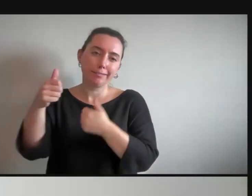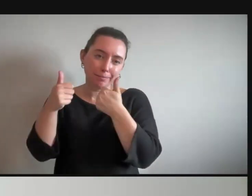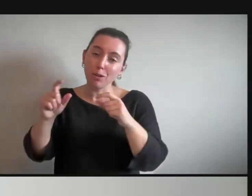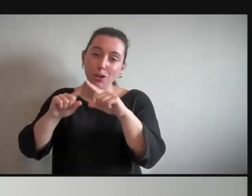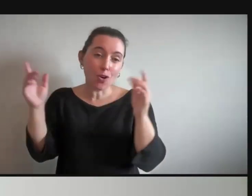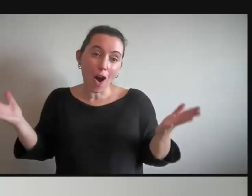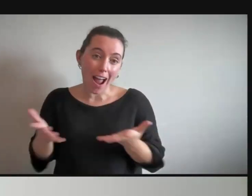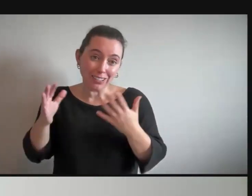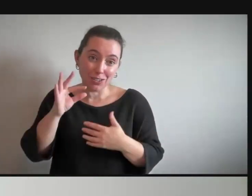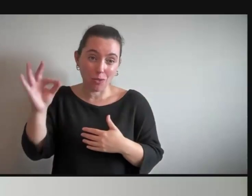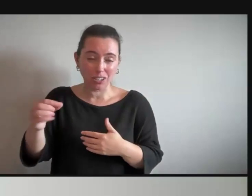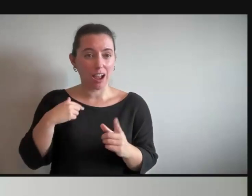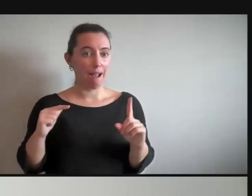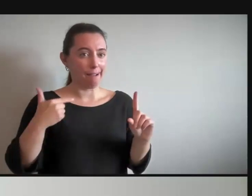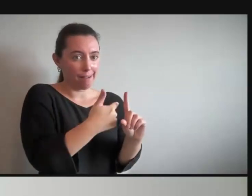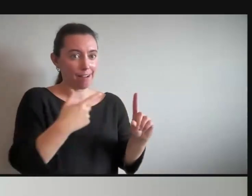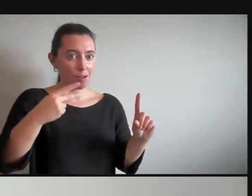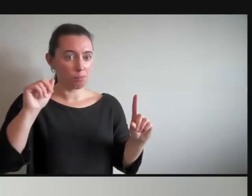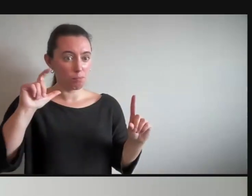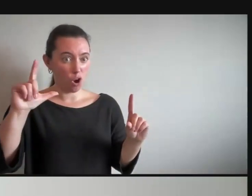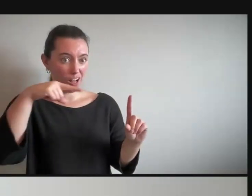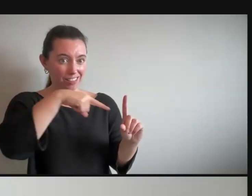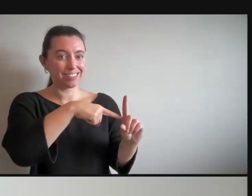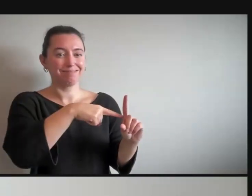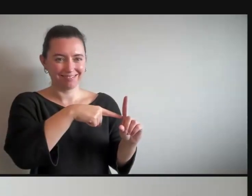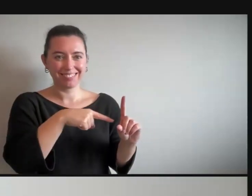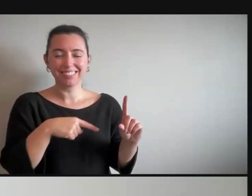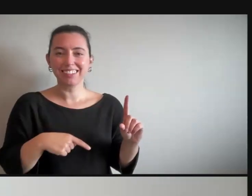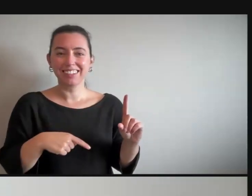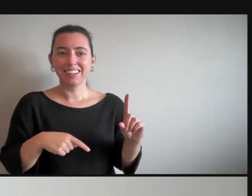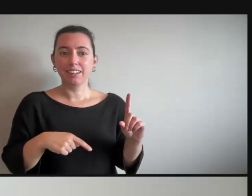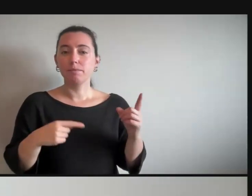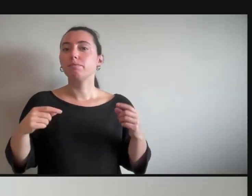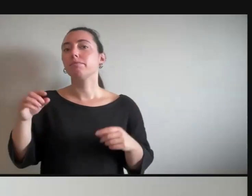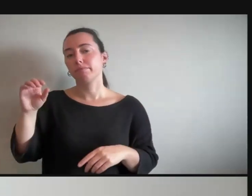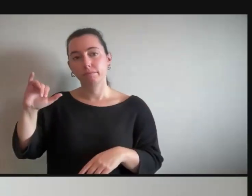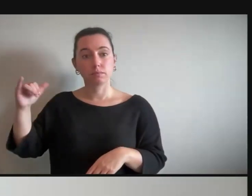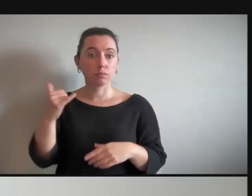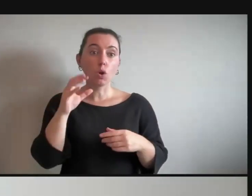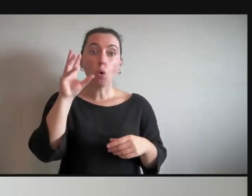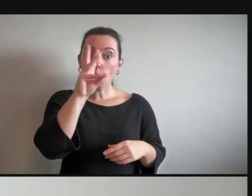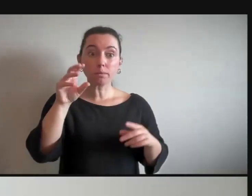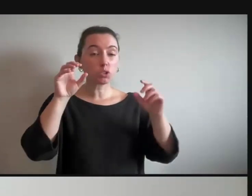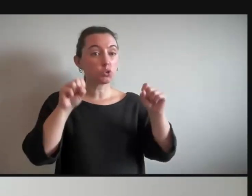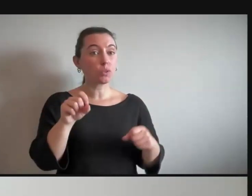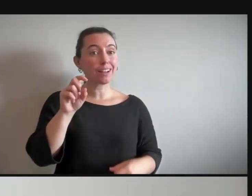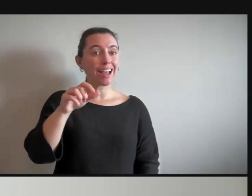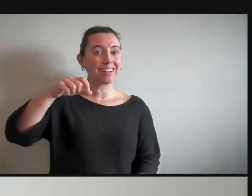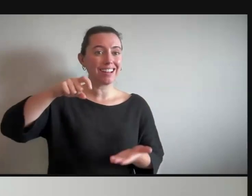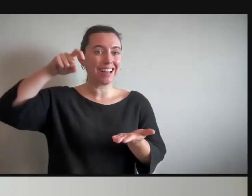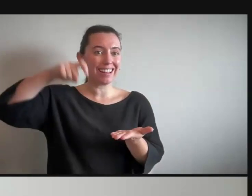If you can do this in one sentence, please. Yeah, on the website, you can like click right and inspect, and then you see exactly how it's